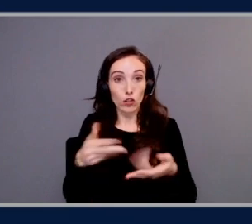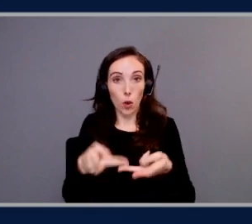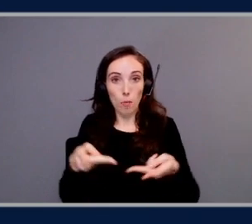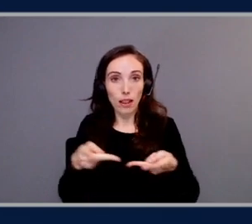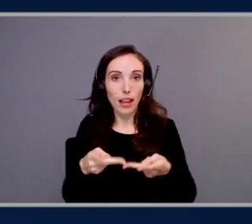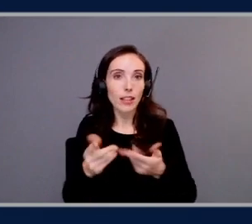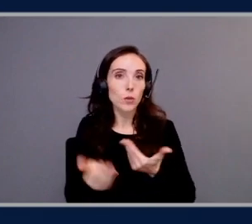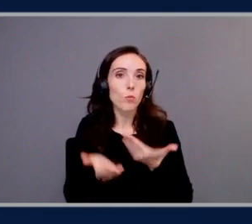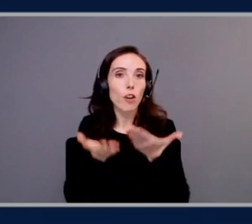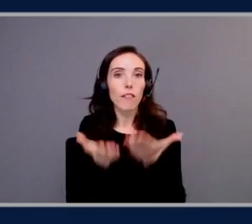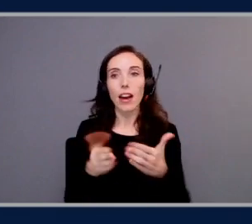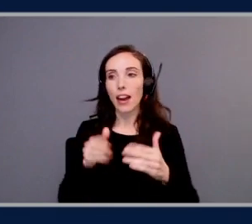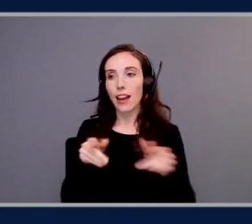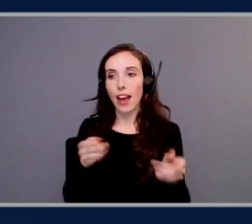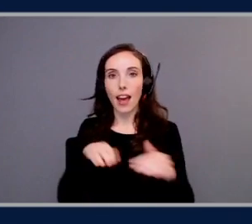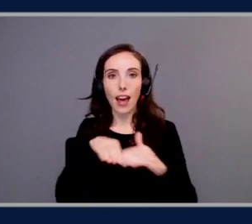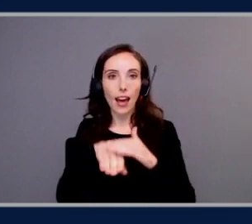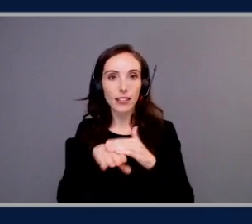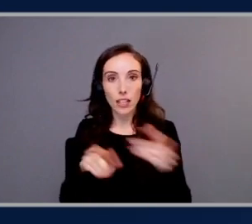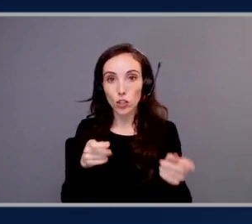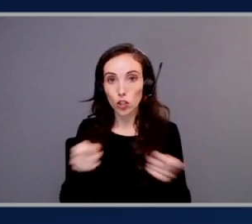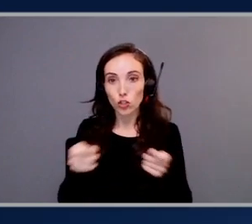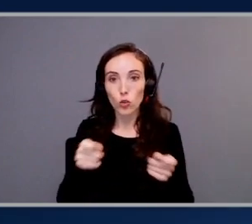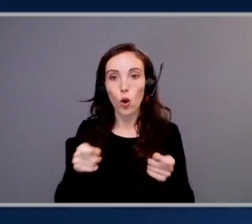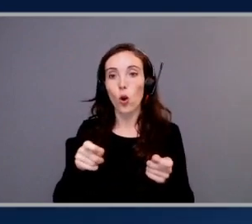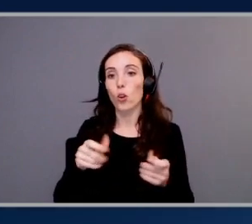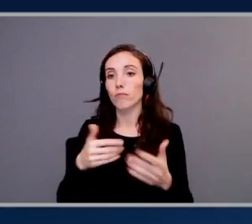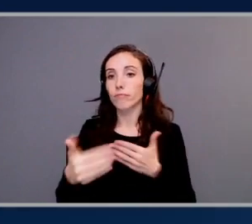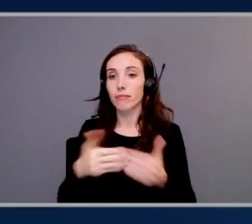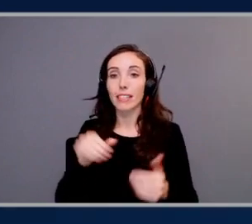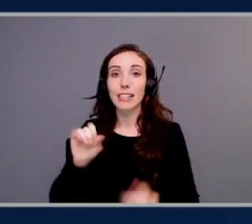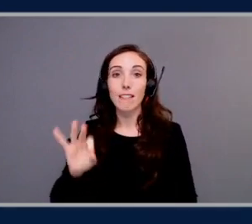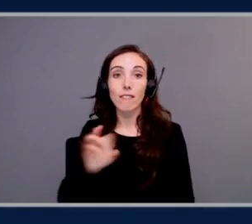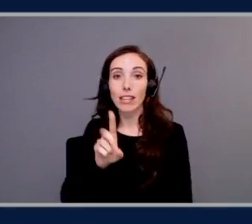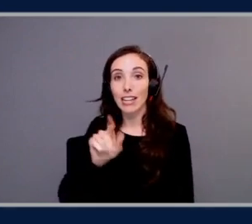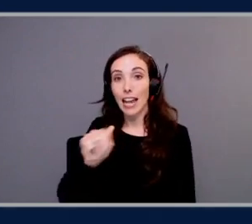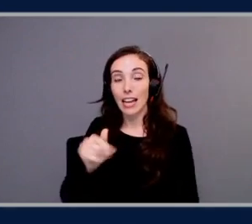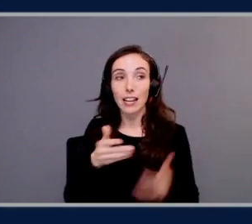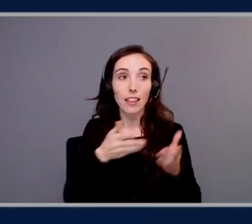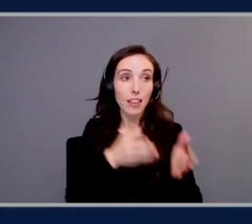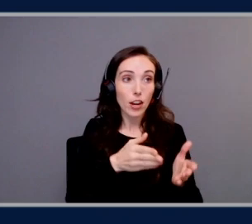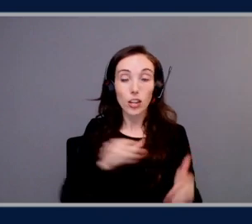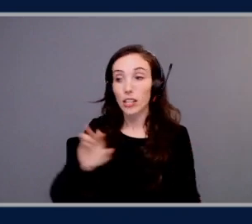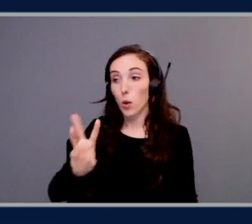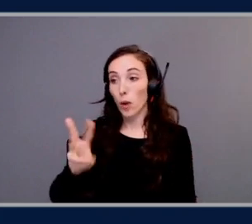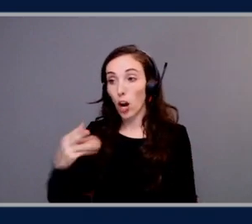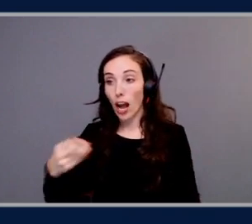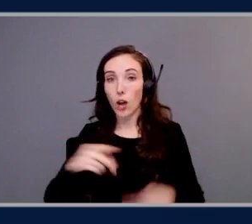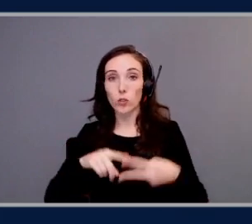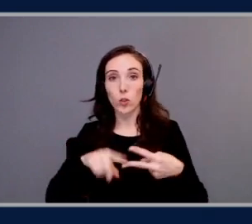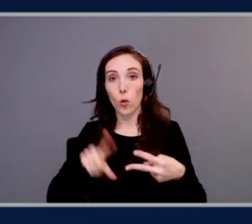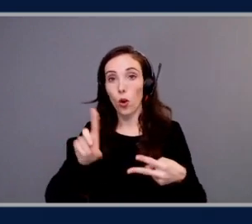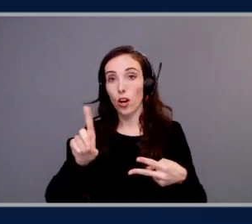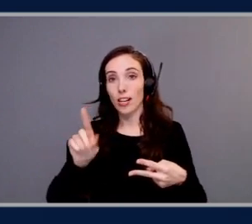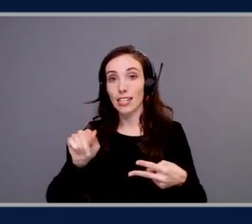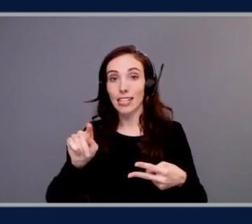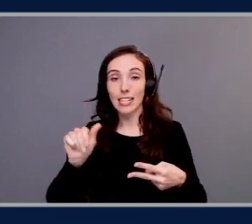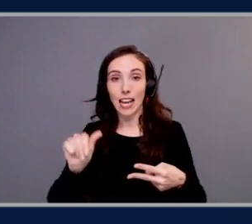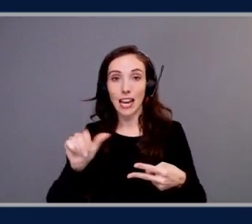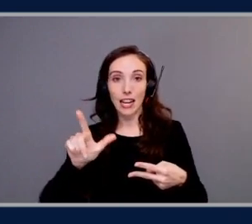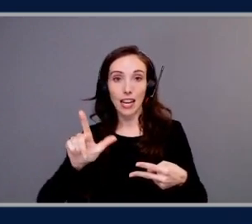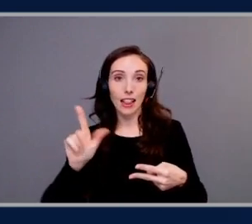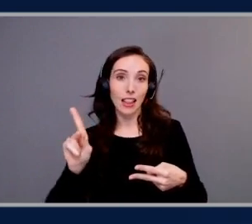access control, whether the data is on the data warehouse or on the data lake. And thirdly, providing the ability